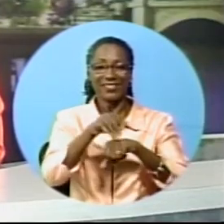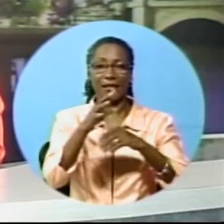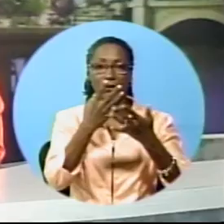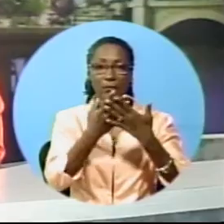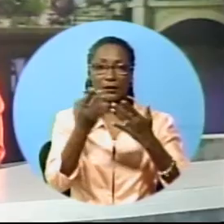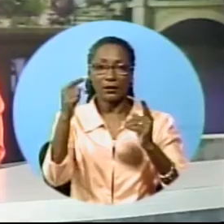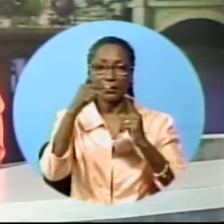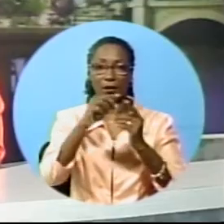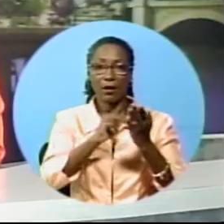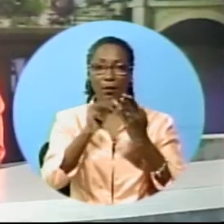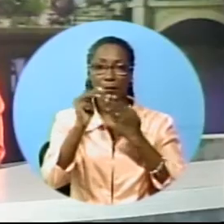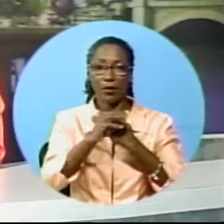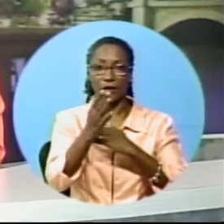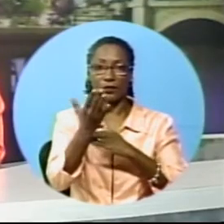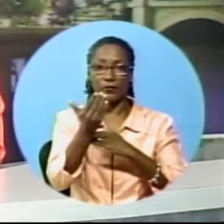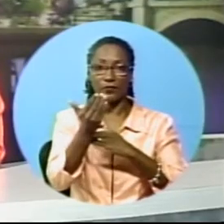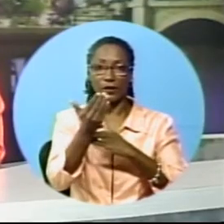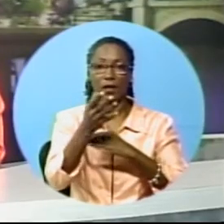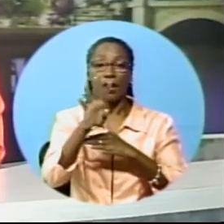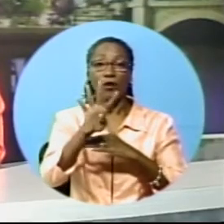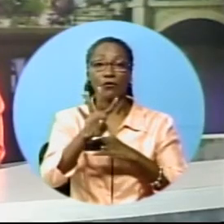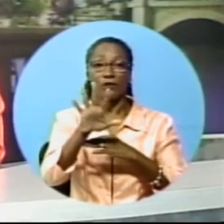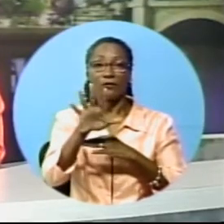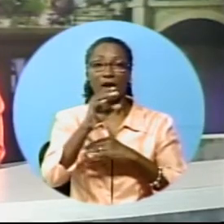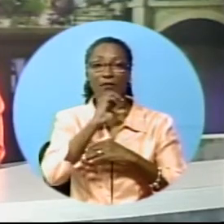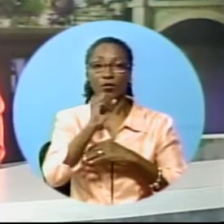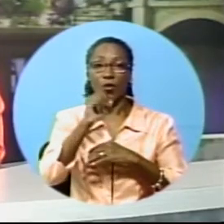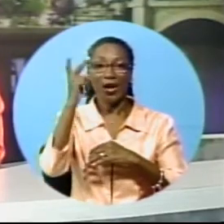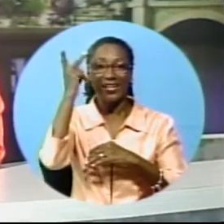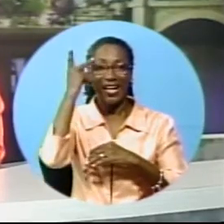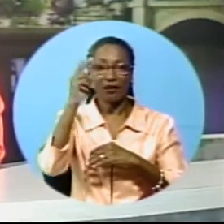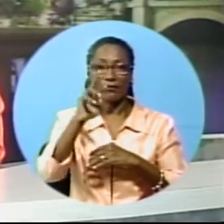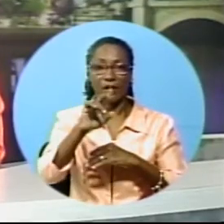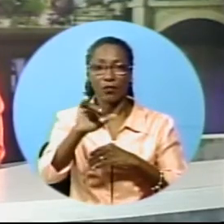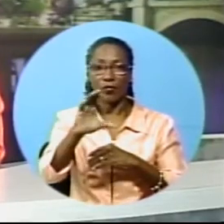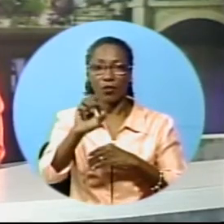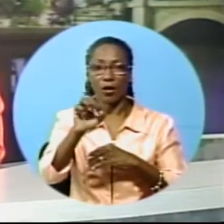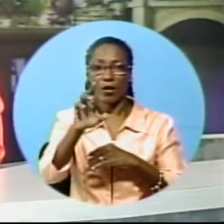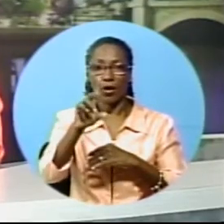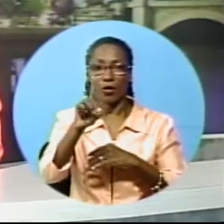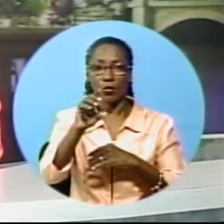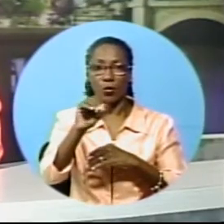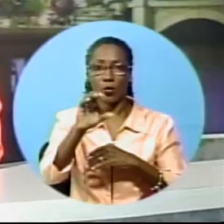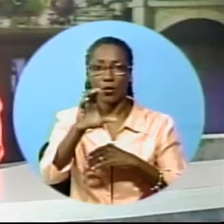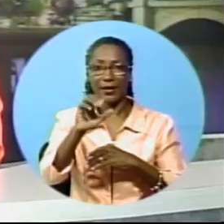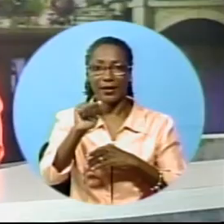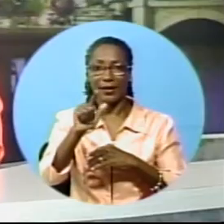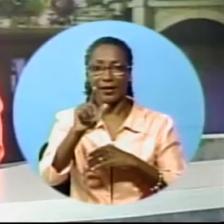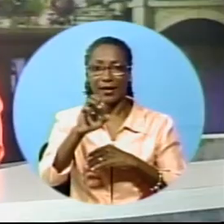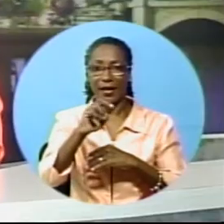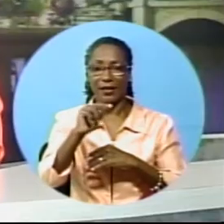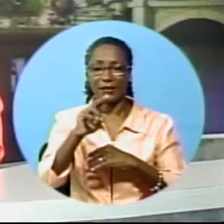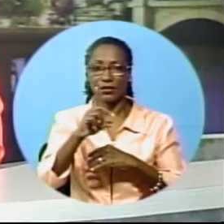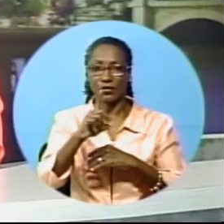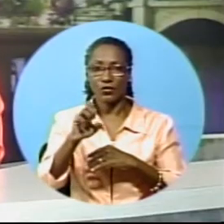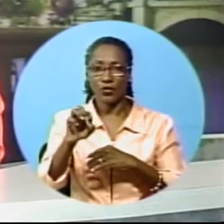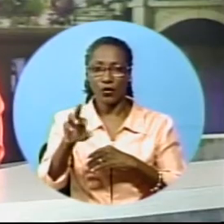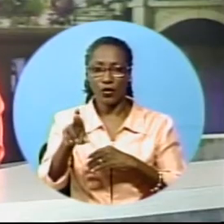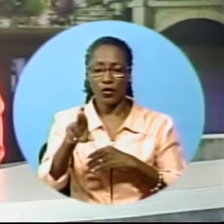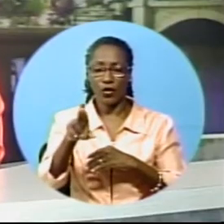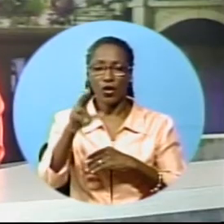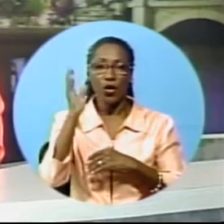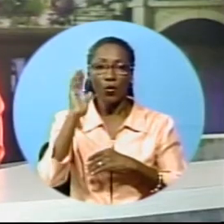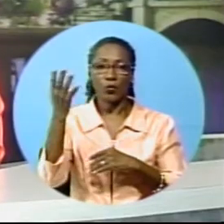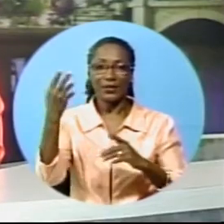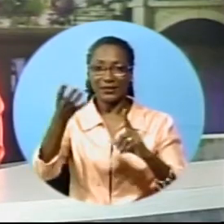15th. 45-year-old Kelvin Ricardo Callender of Wildy Terrace was held over the weekend for drugs totaling in excess of